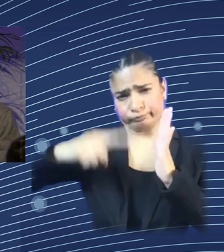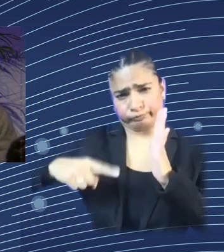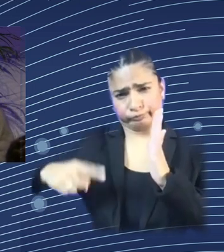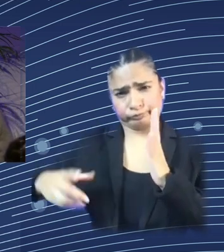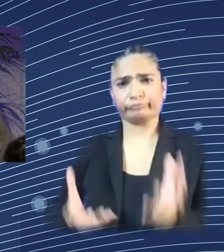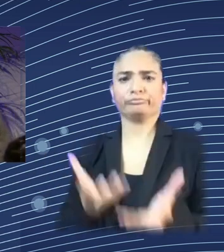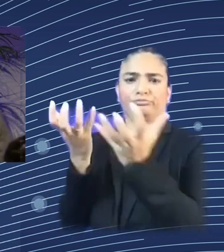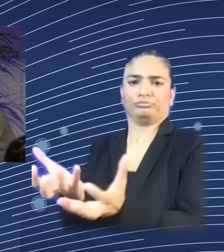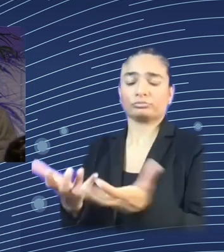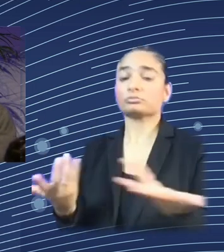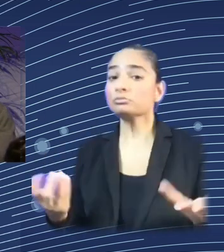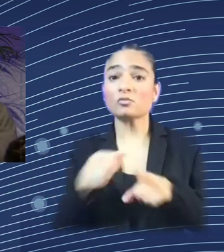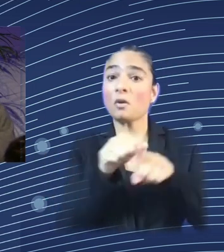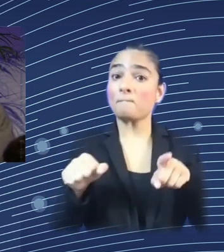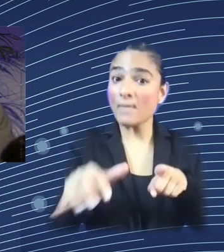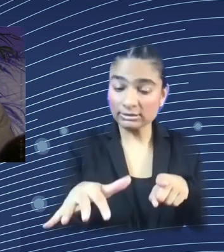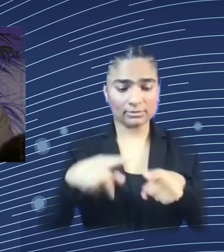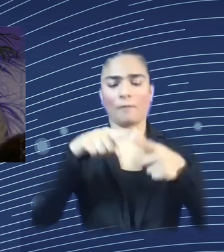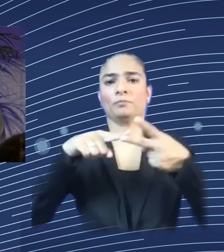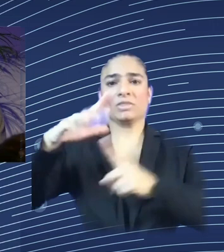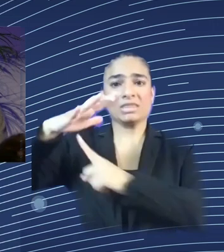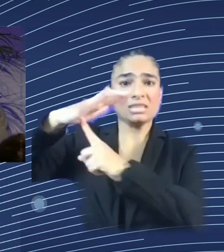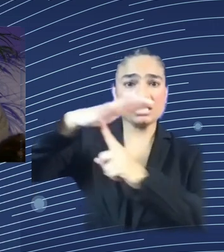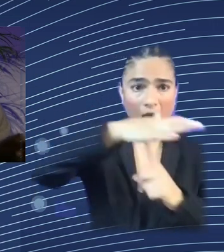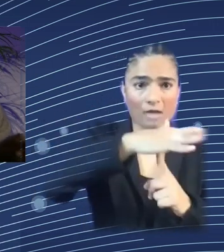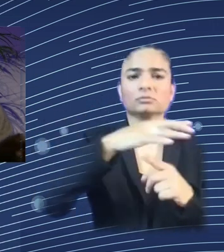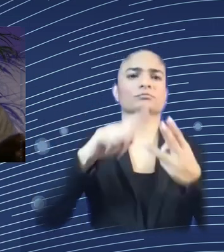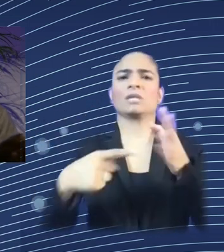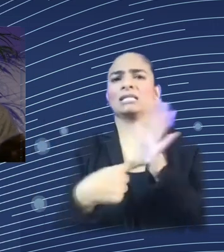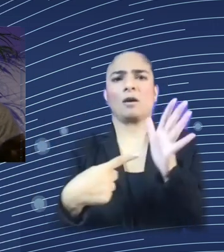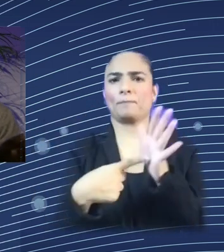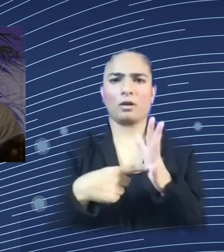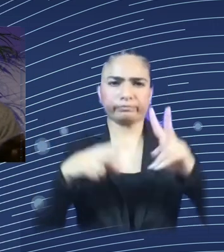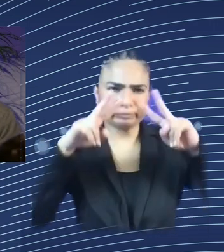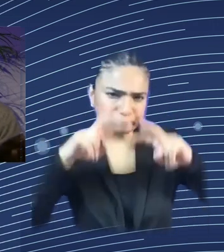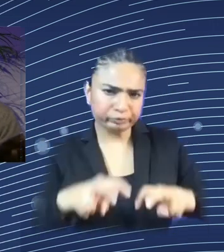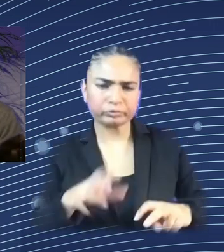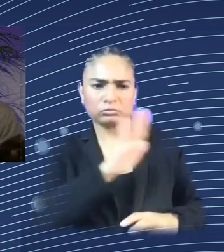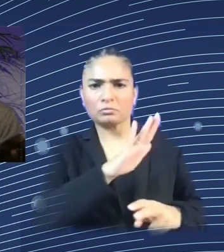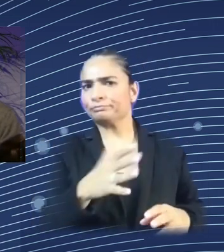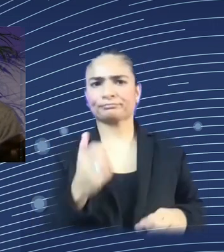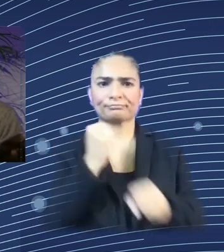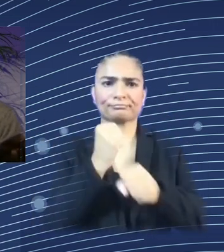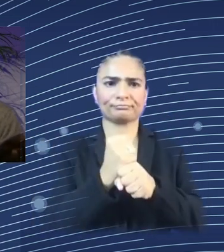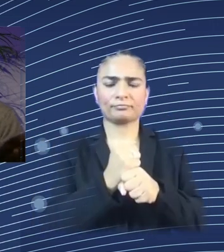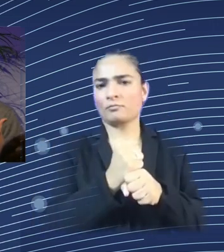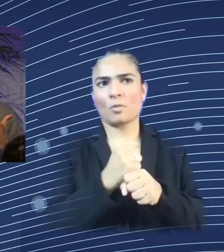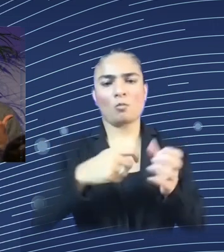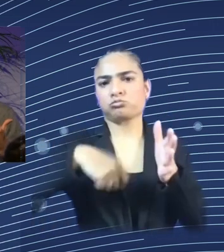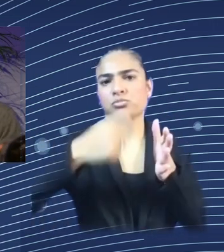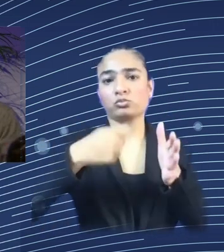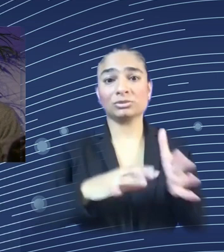project on deforestation. These are the types of data that were not processed before in these ESG ratings. And using AI, you